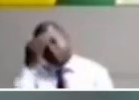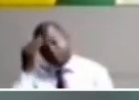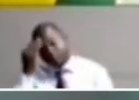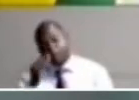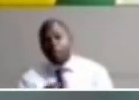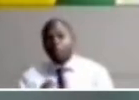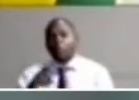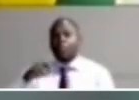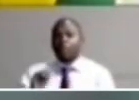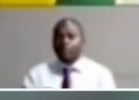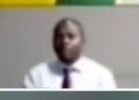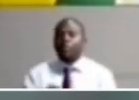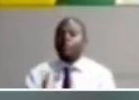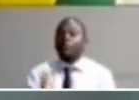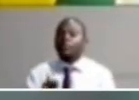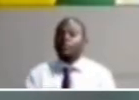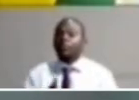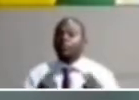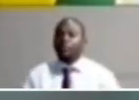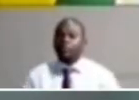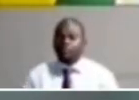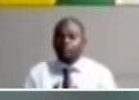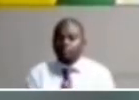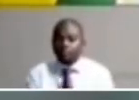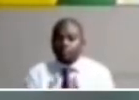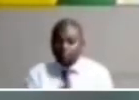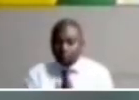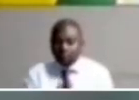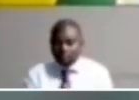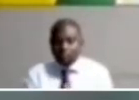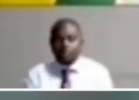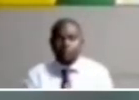Prime Minister and the Minister of Health will clarify them.